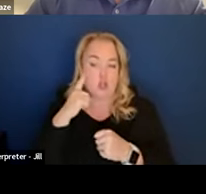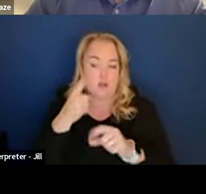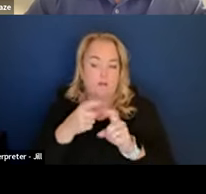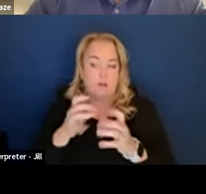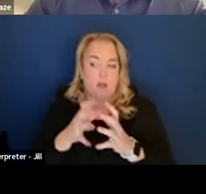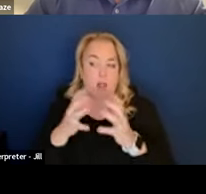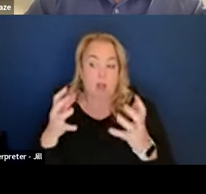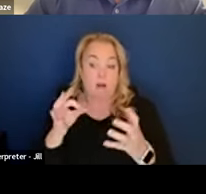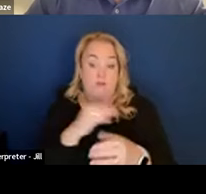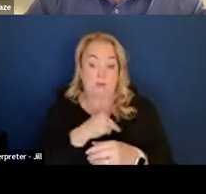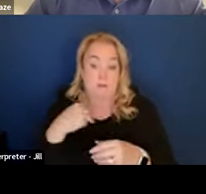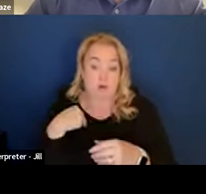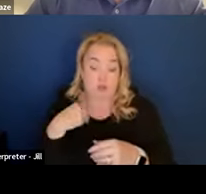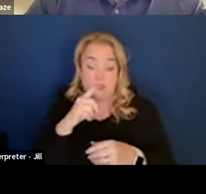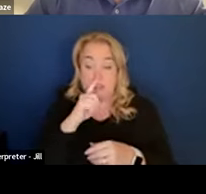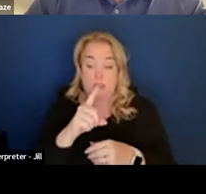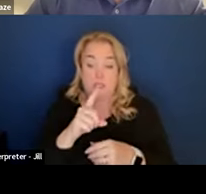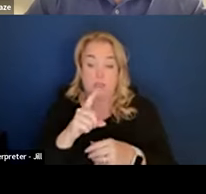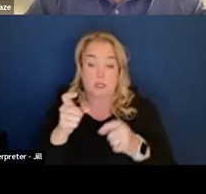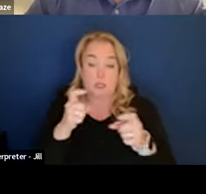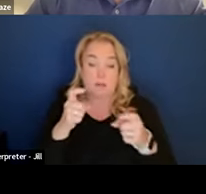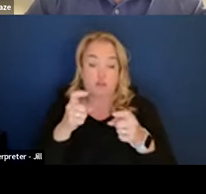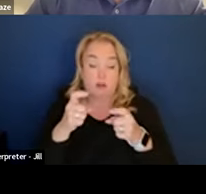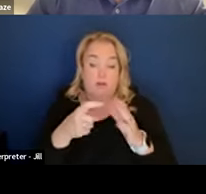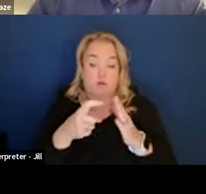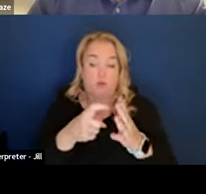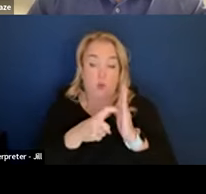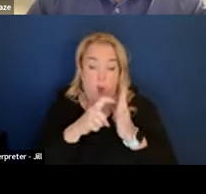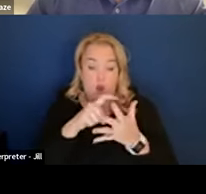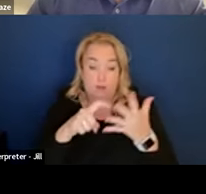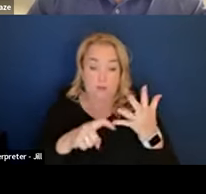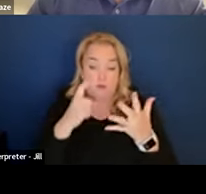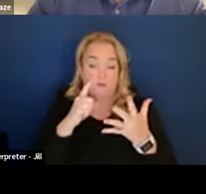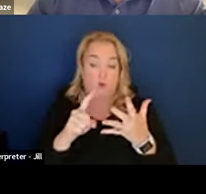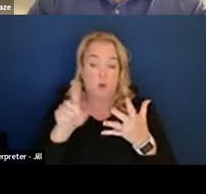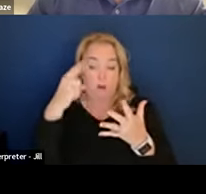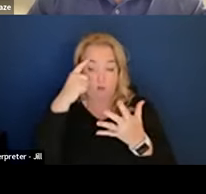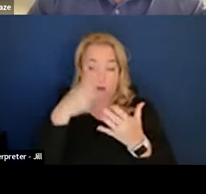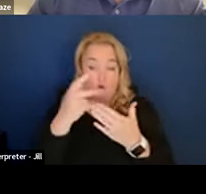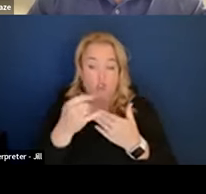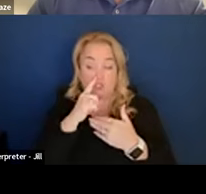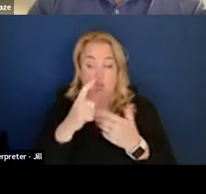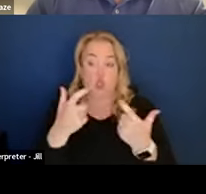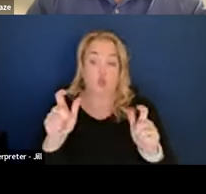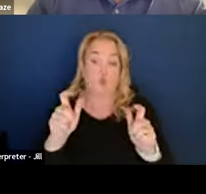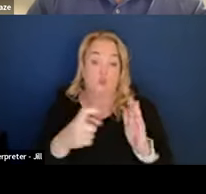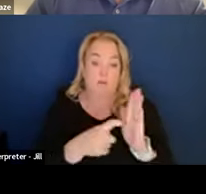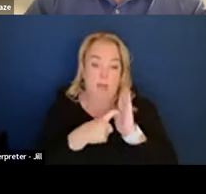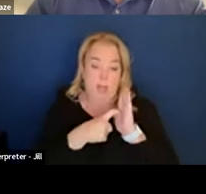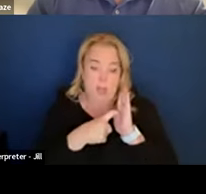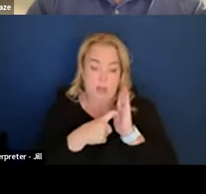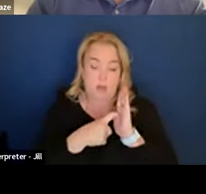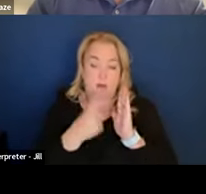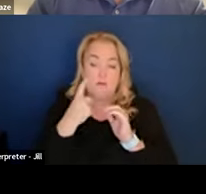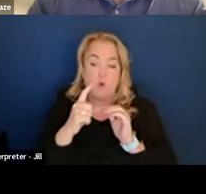of our members is the administrative requirements on government projects are a huge demand, especially